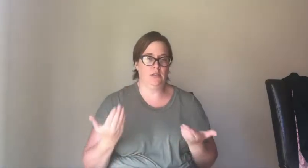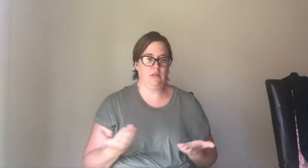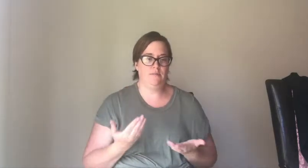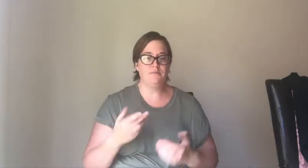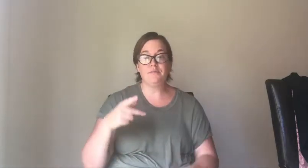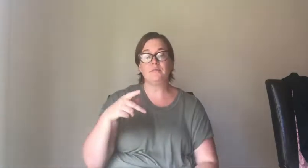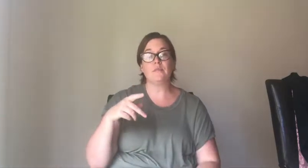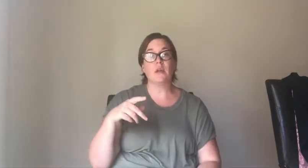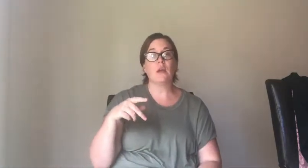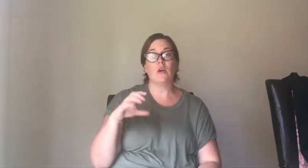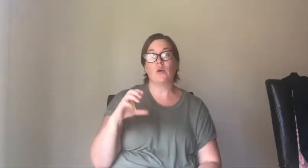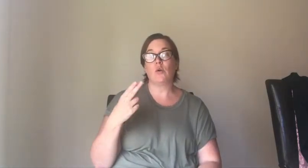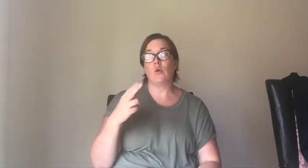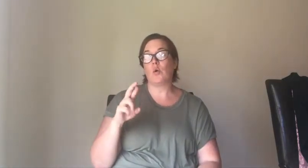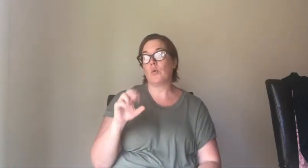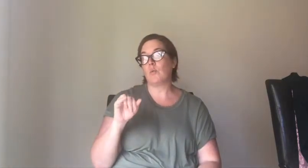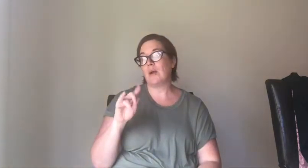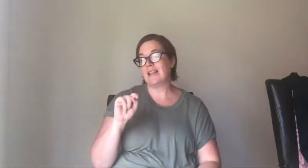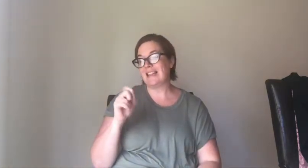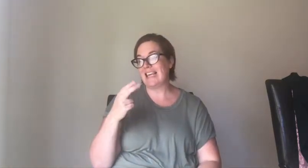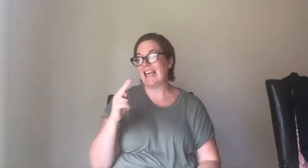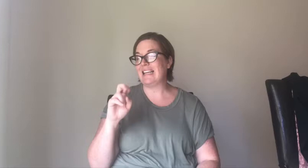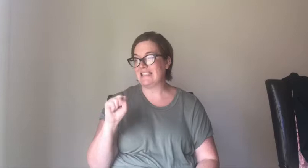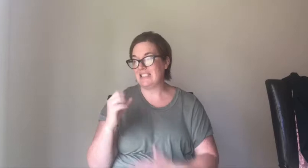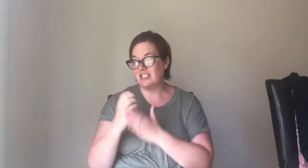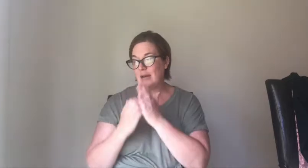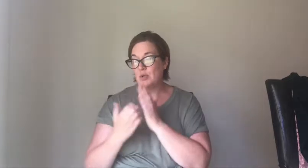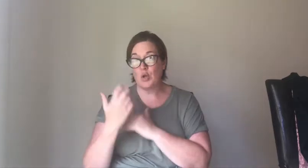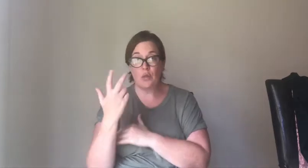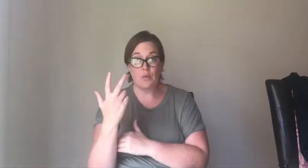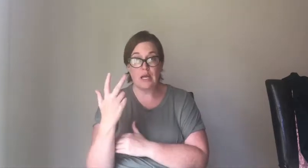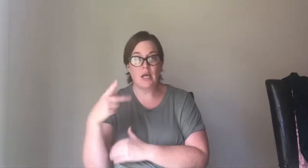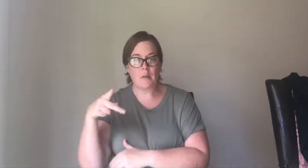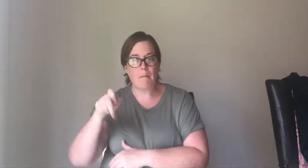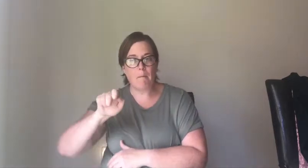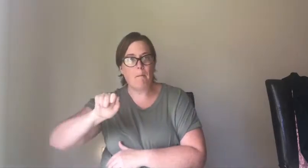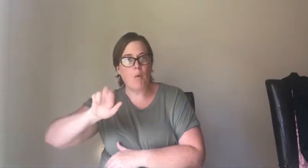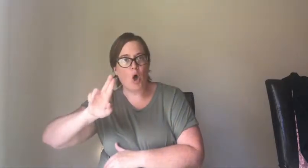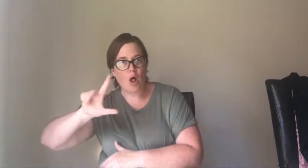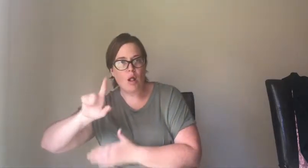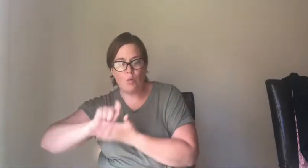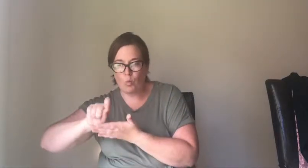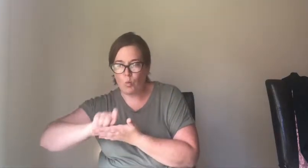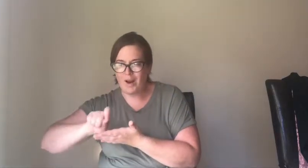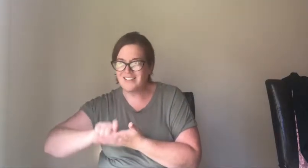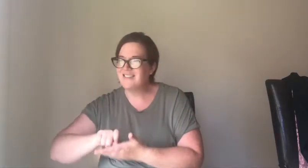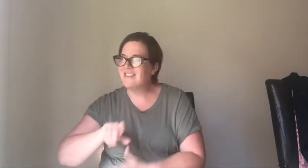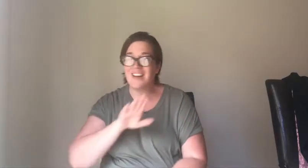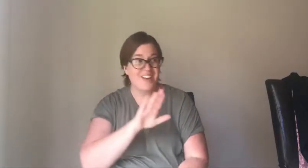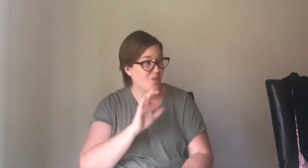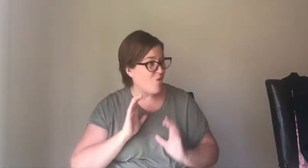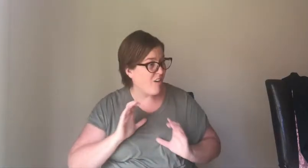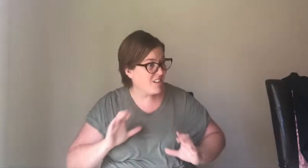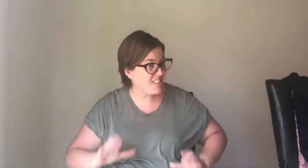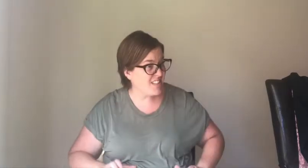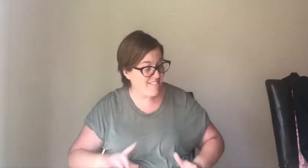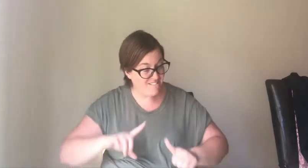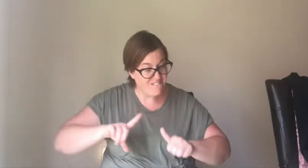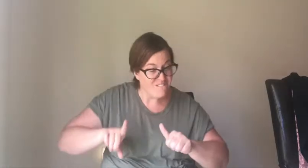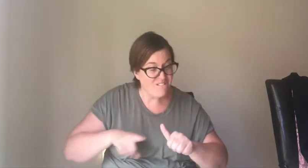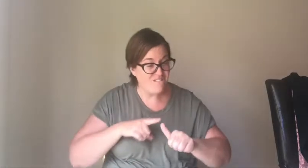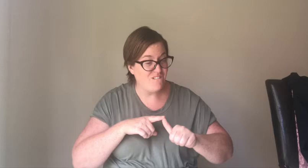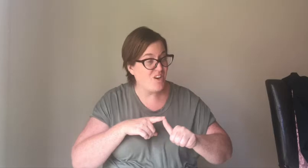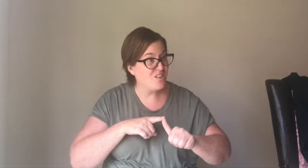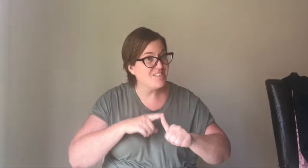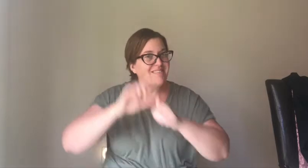as temporary residents or foreigners. Think of yourself almost as like refugees. You're passing through this world. But this